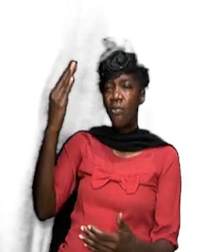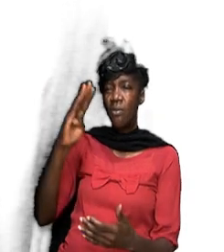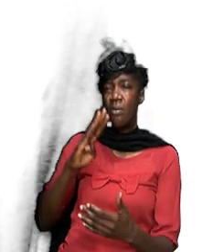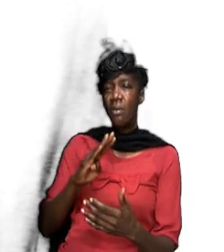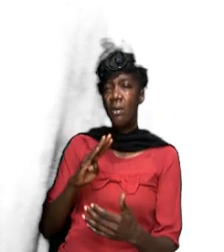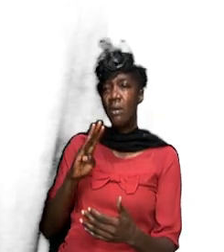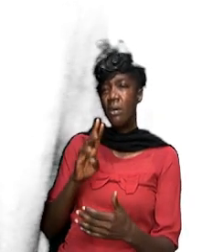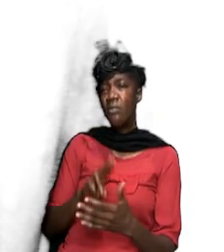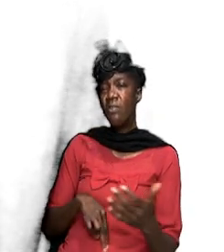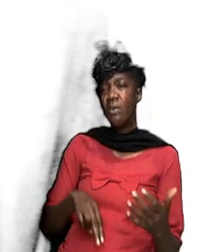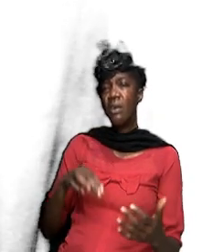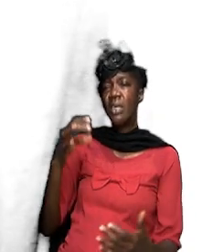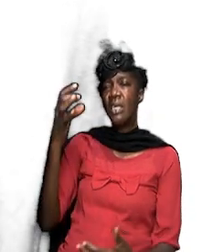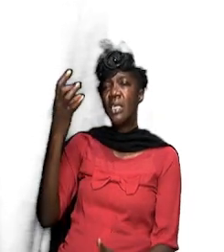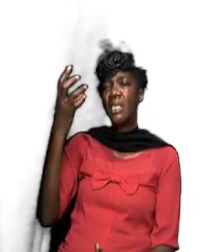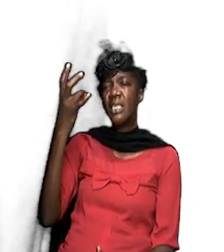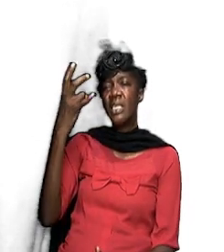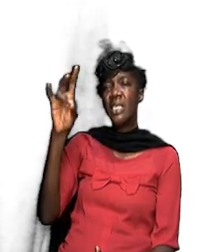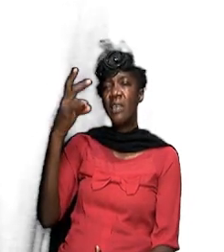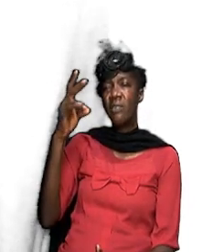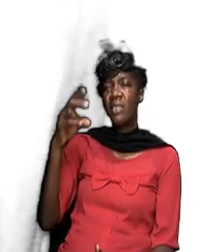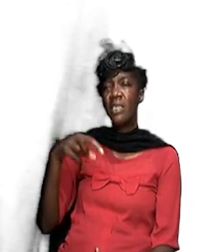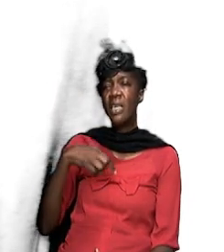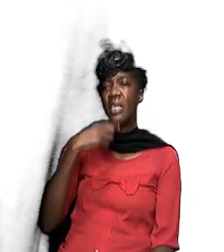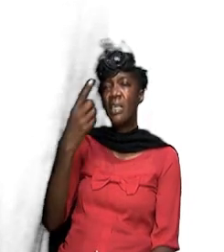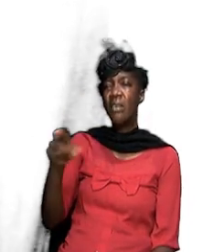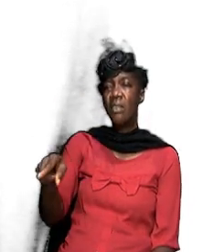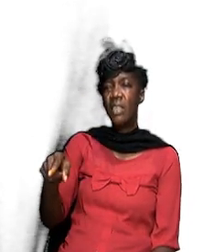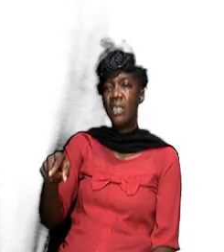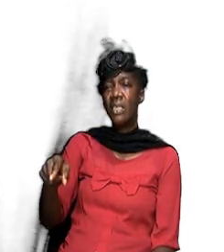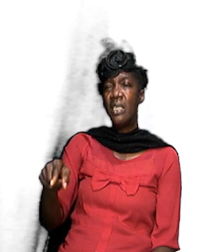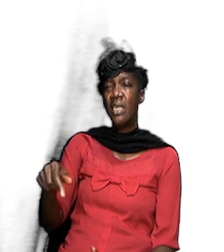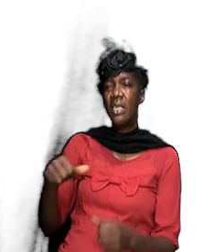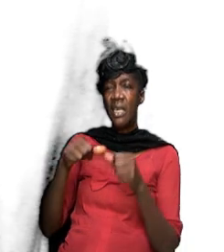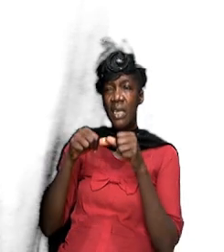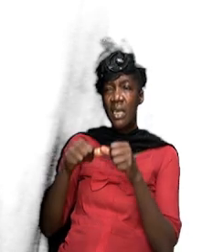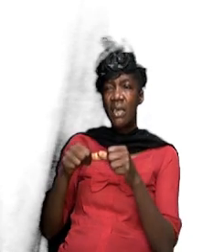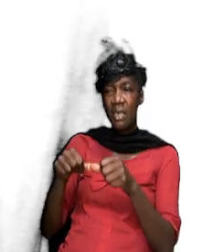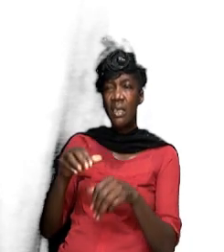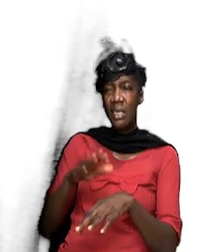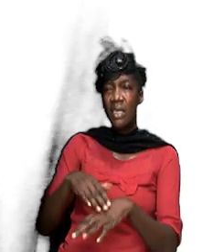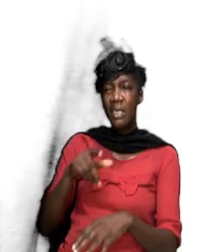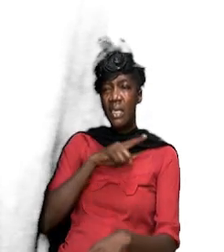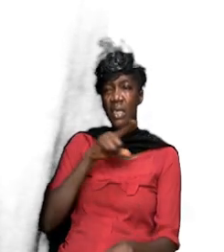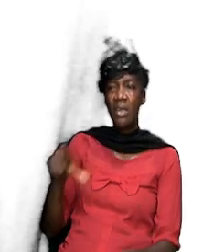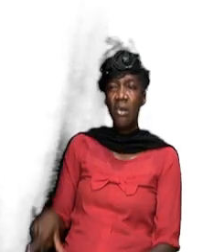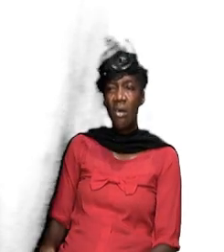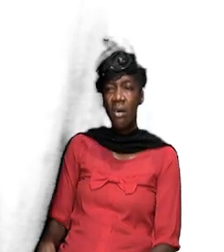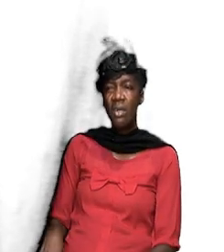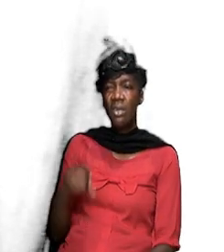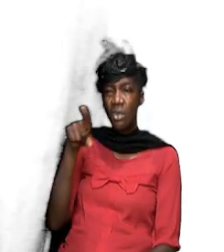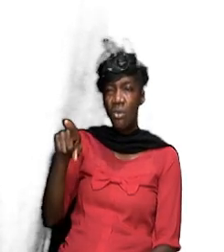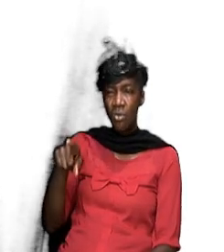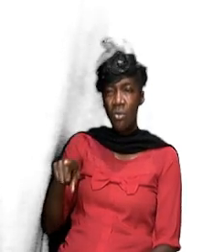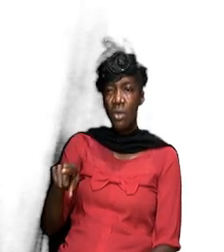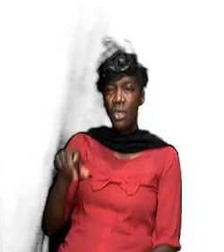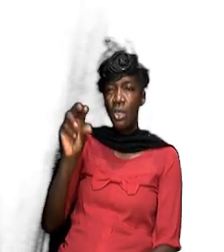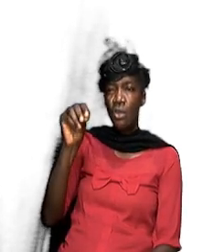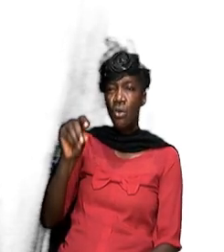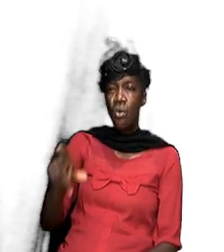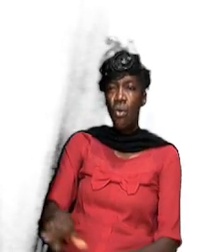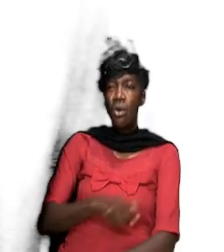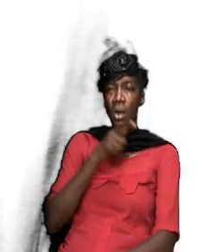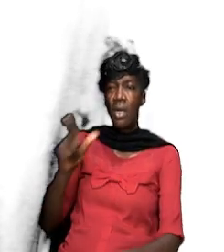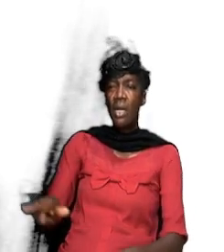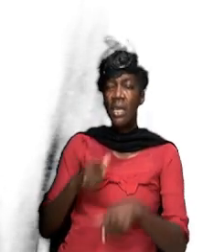this, and insist on it in the Lord, that you must no longer live as